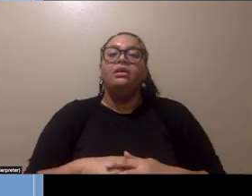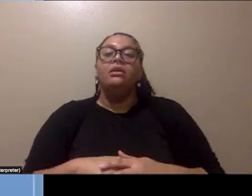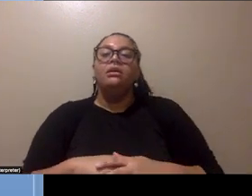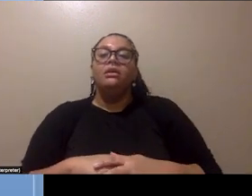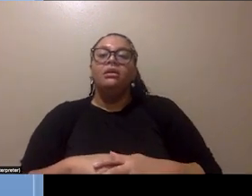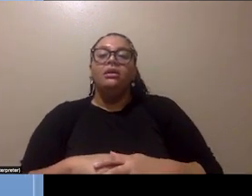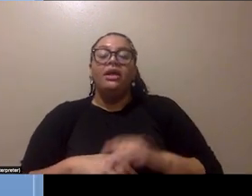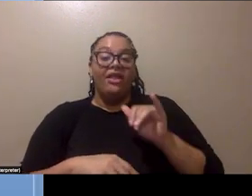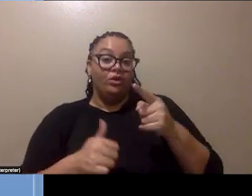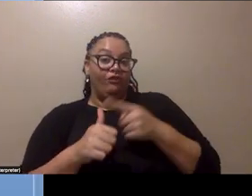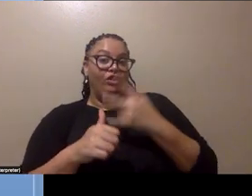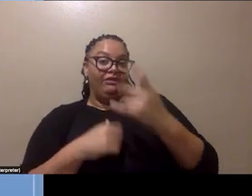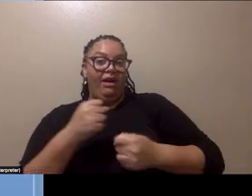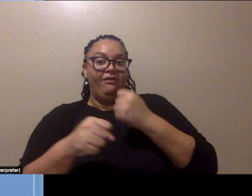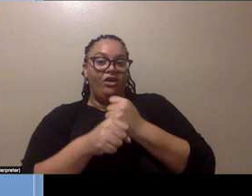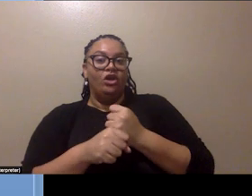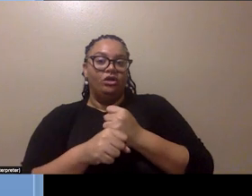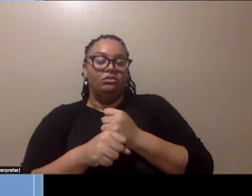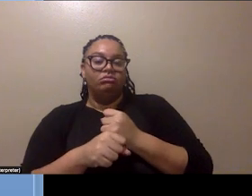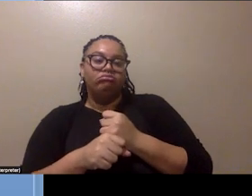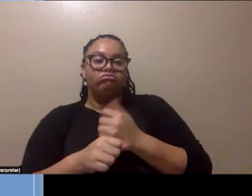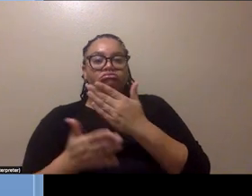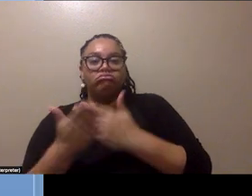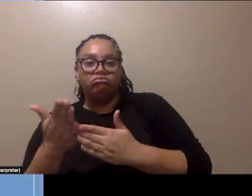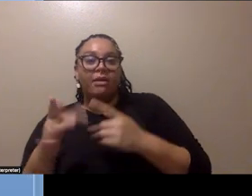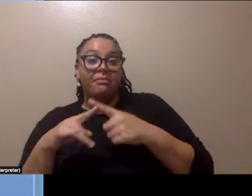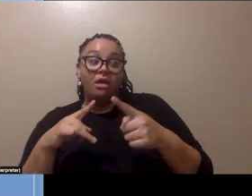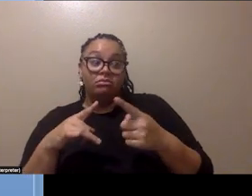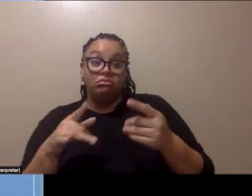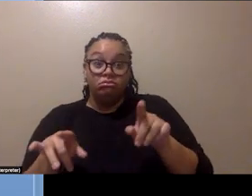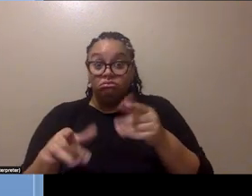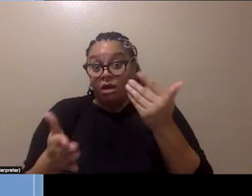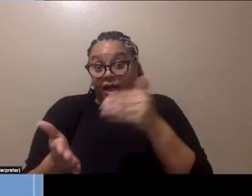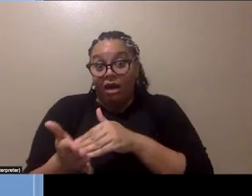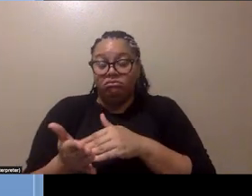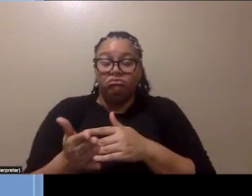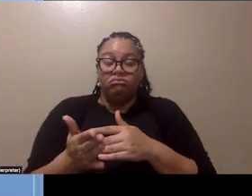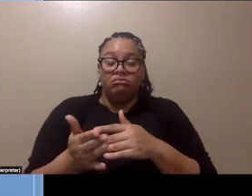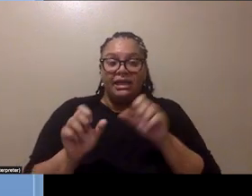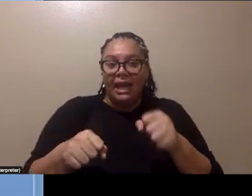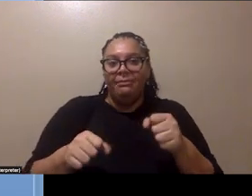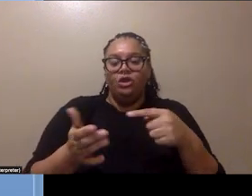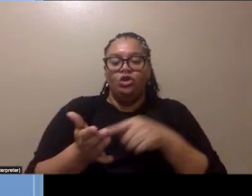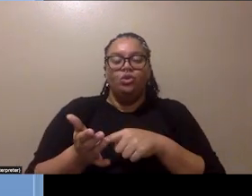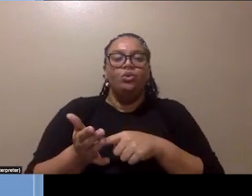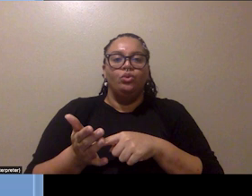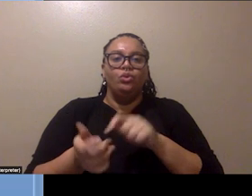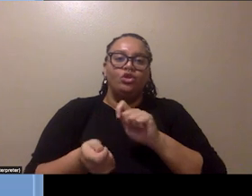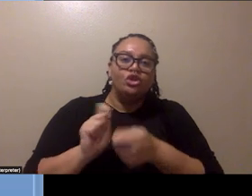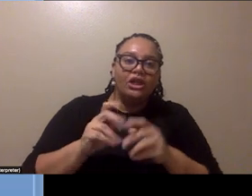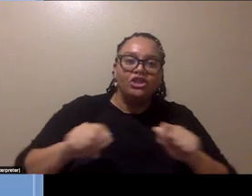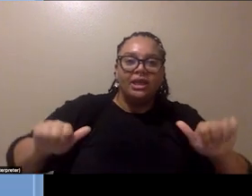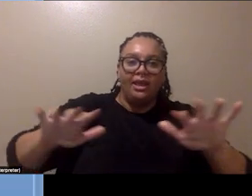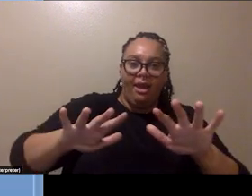as well in this first 5-year time period. And that's dropped off, which again is largely due to the changing landscape,